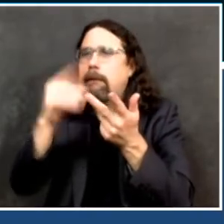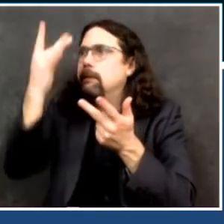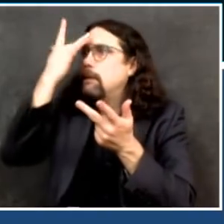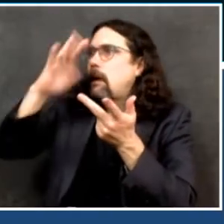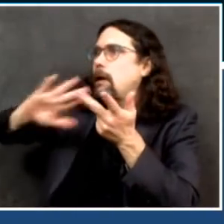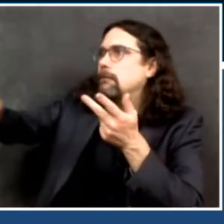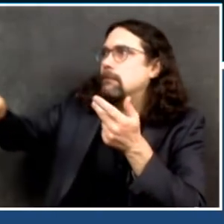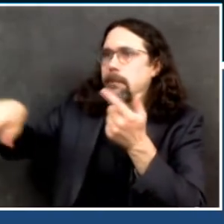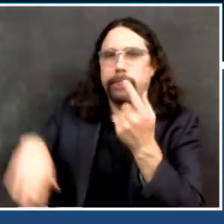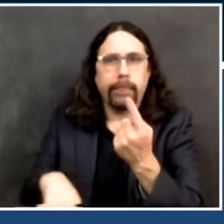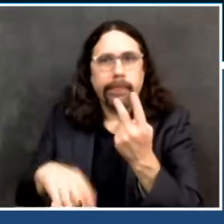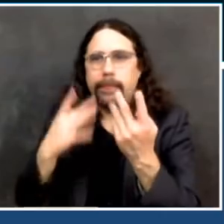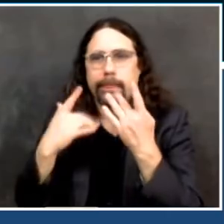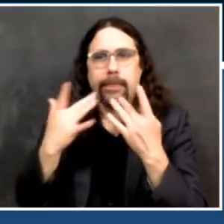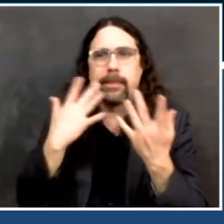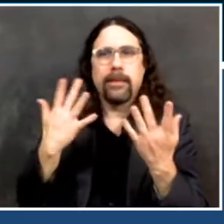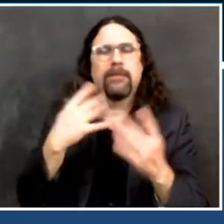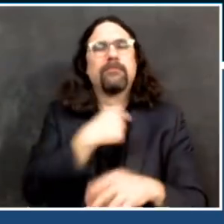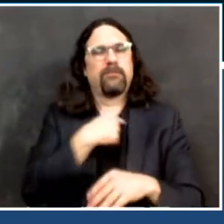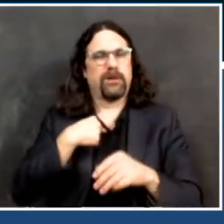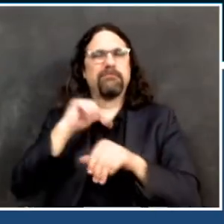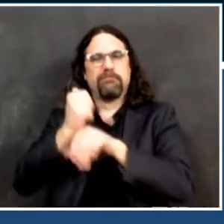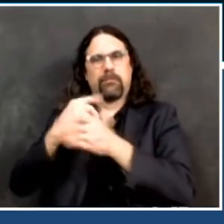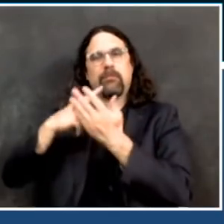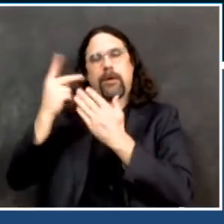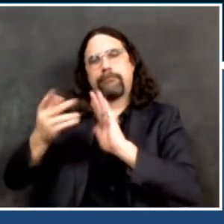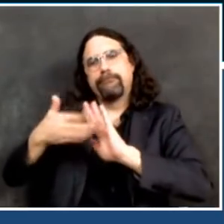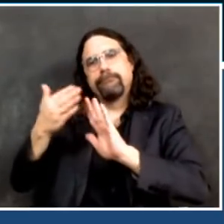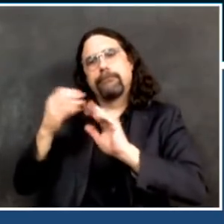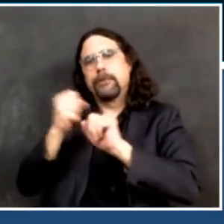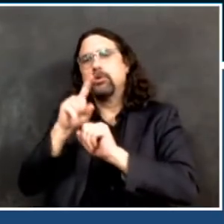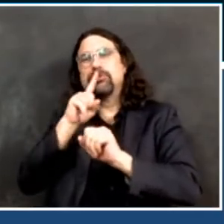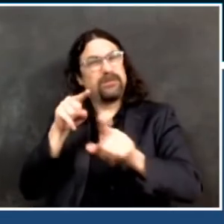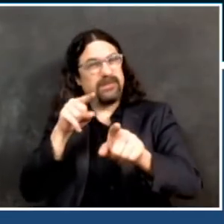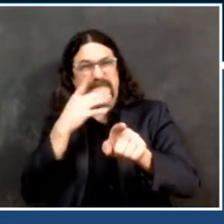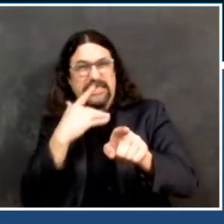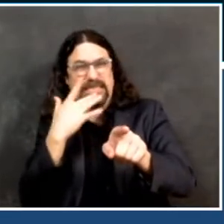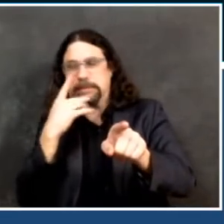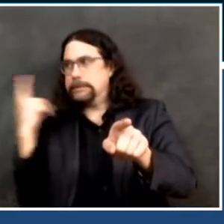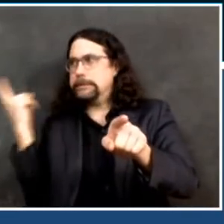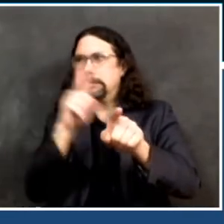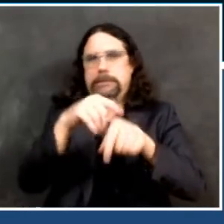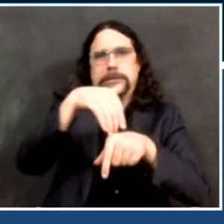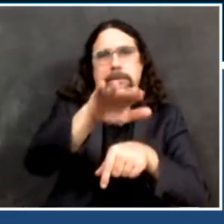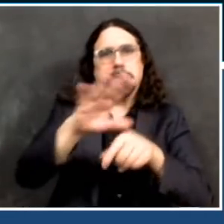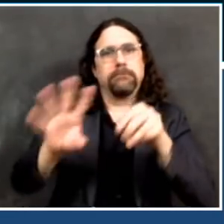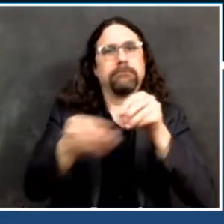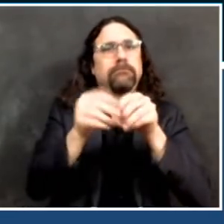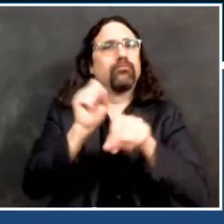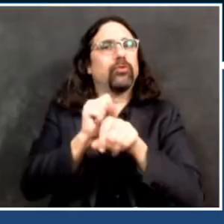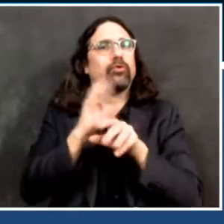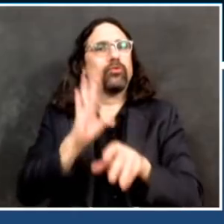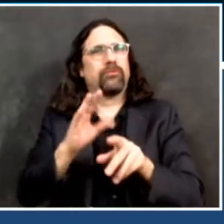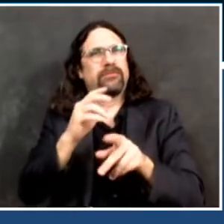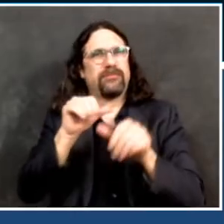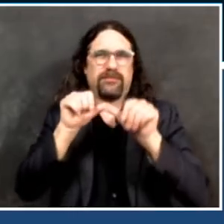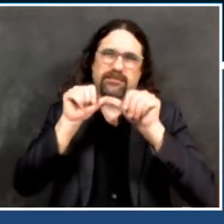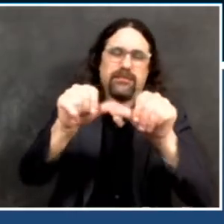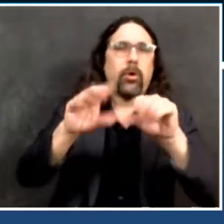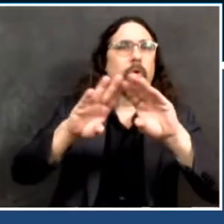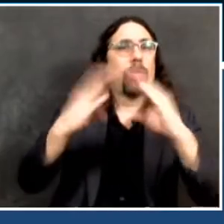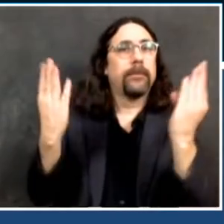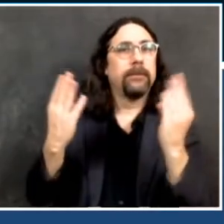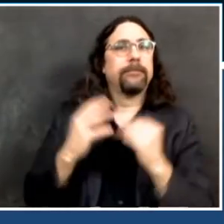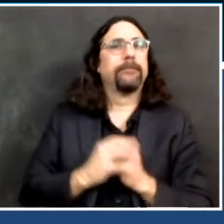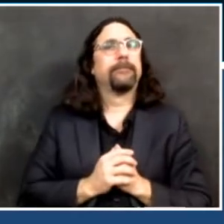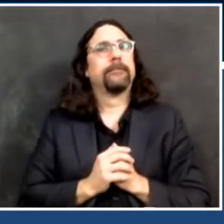So as the mayor also mentioned, we want to make sure we are supporting our first line of defense, which is the 800 plus food pantries